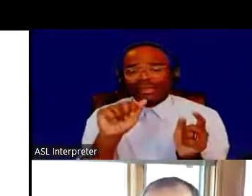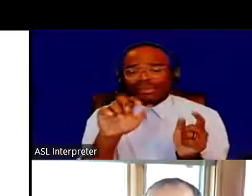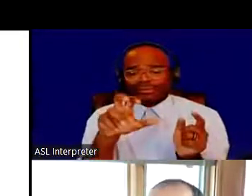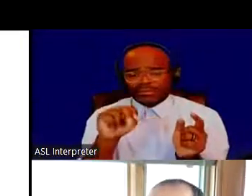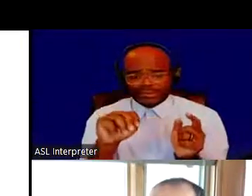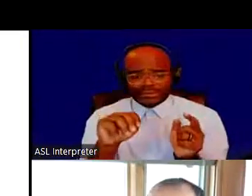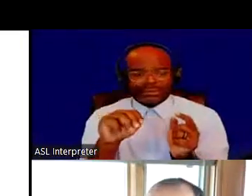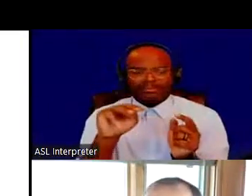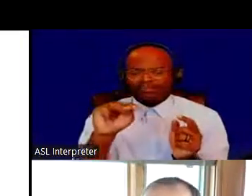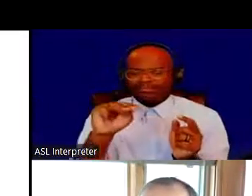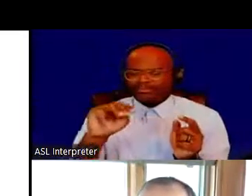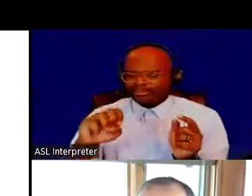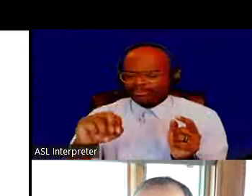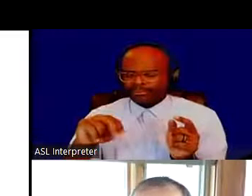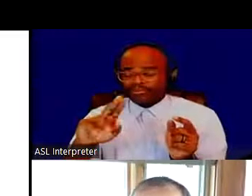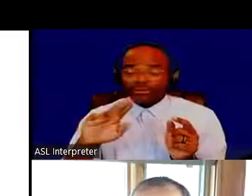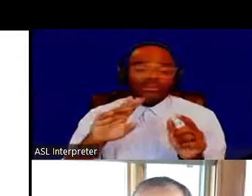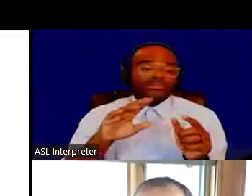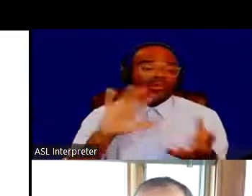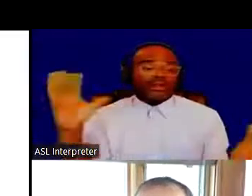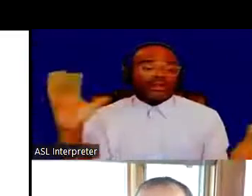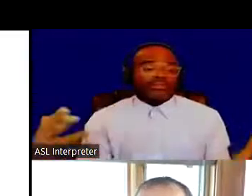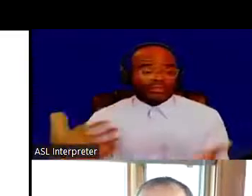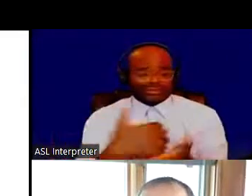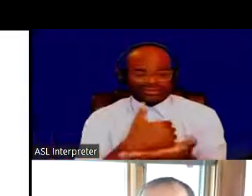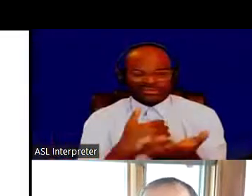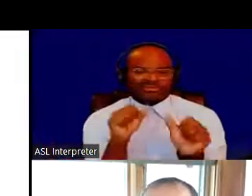collection of possible adaptation actions